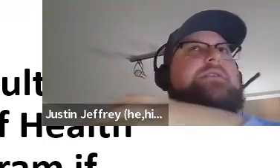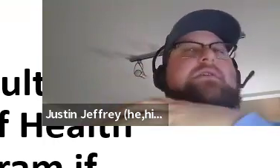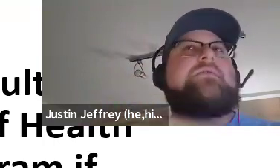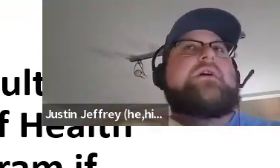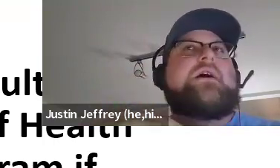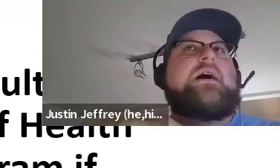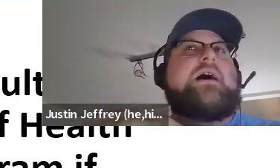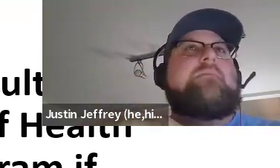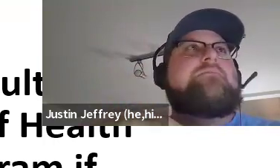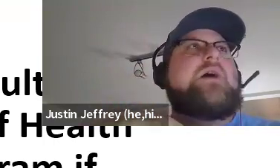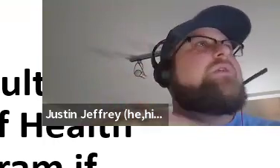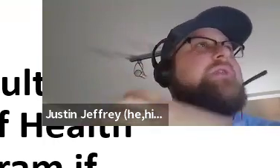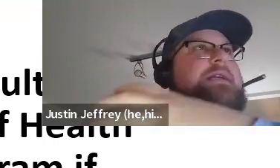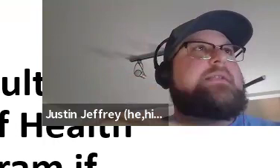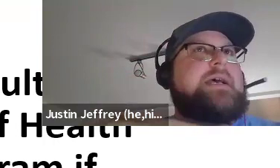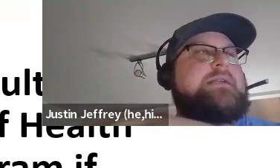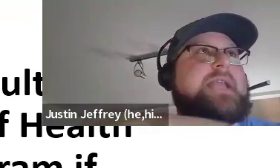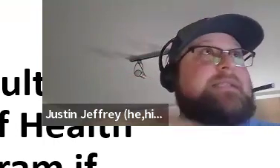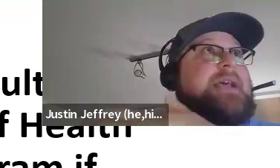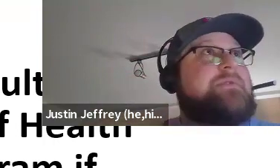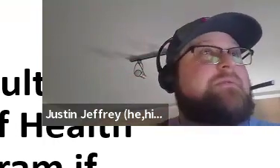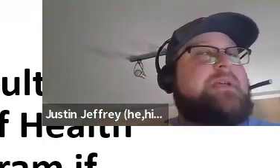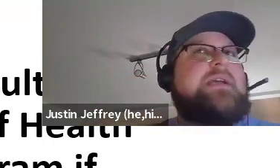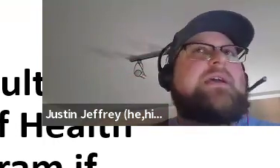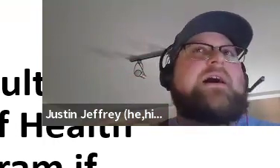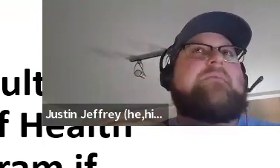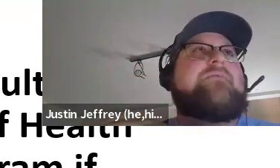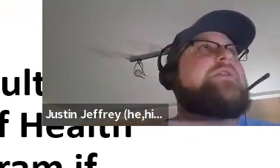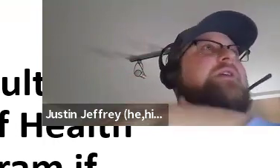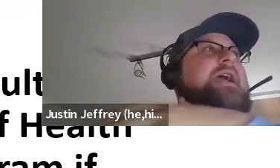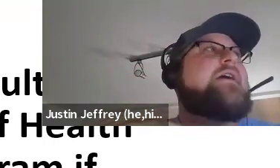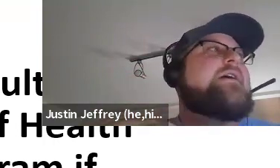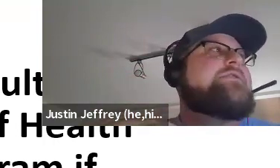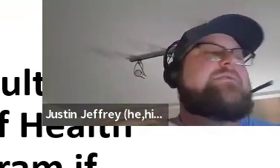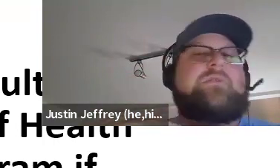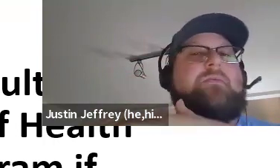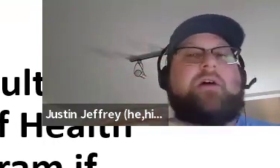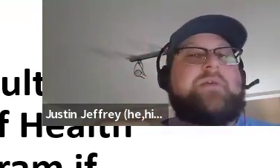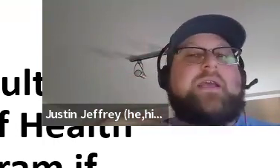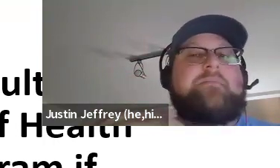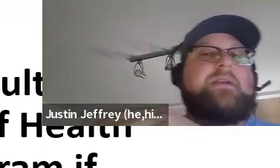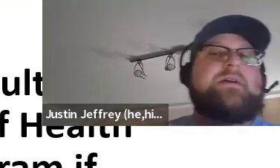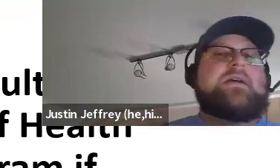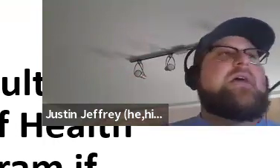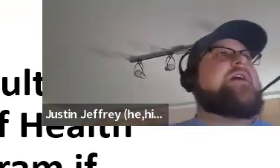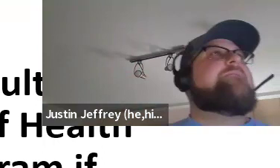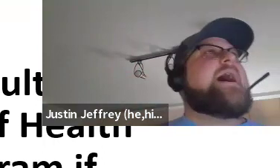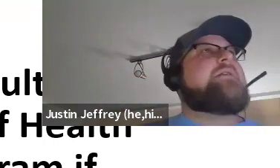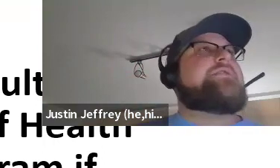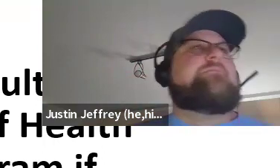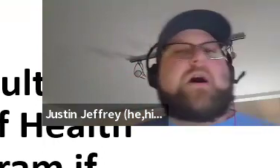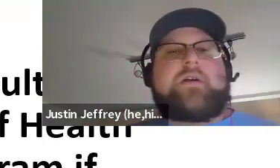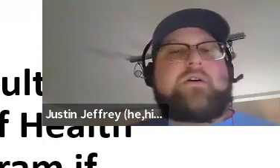physically assess you and what the next steps would be for your care and just in well-being. But if